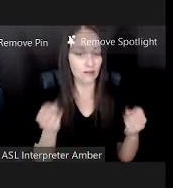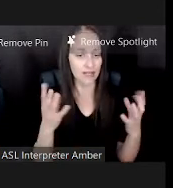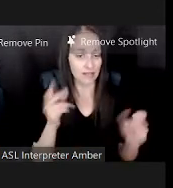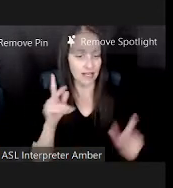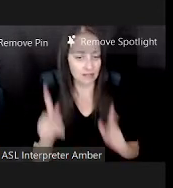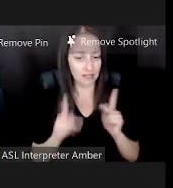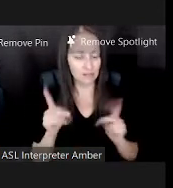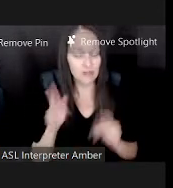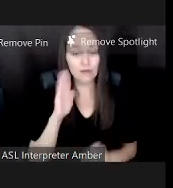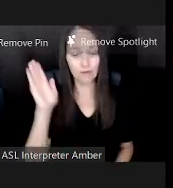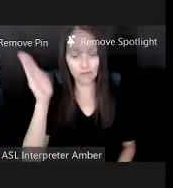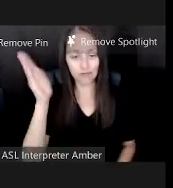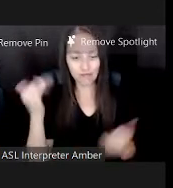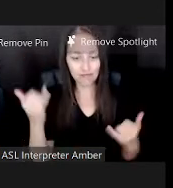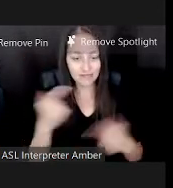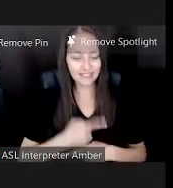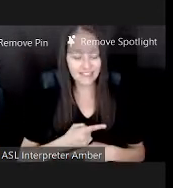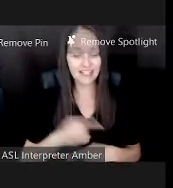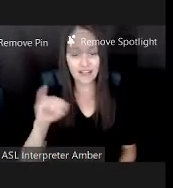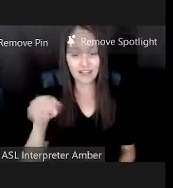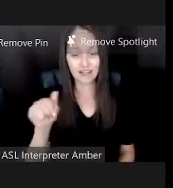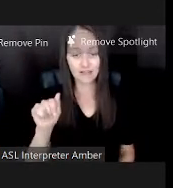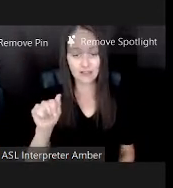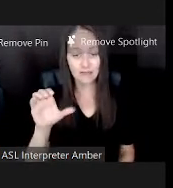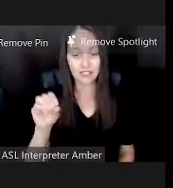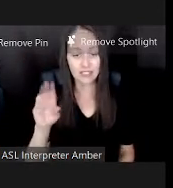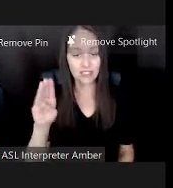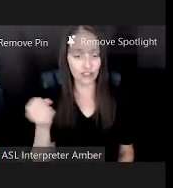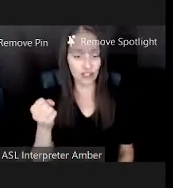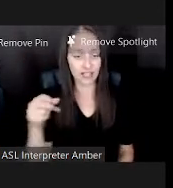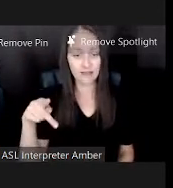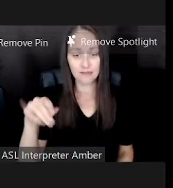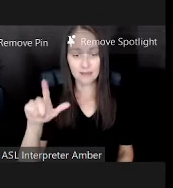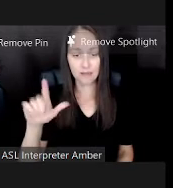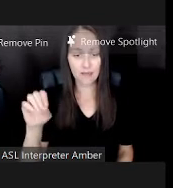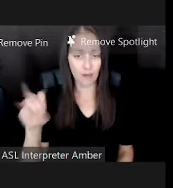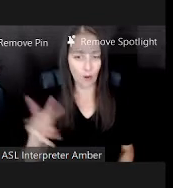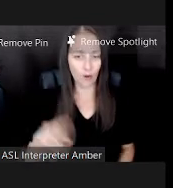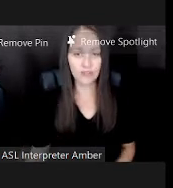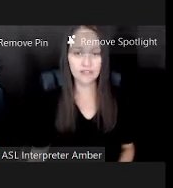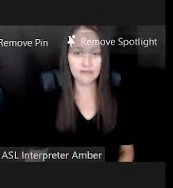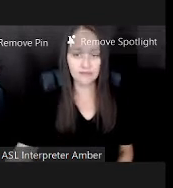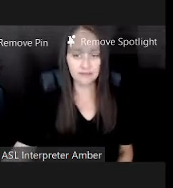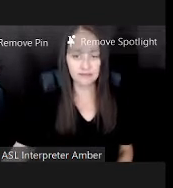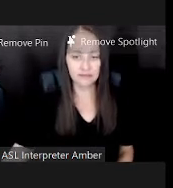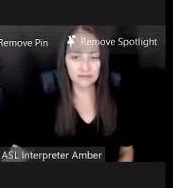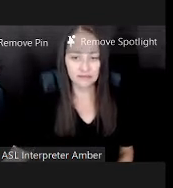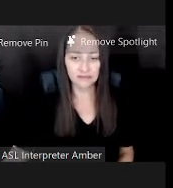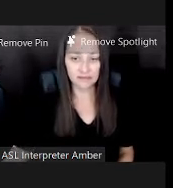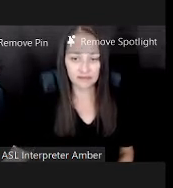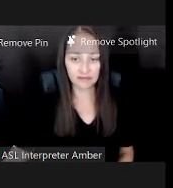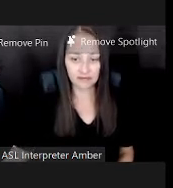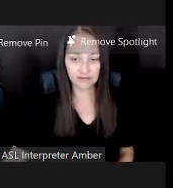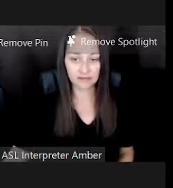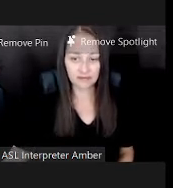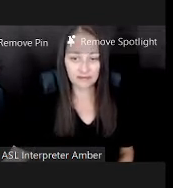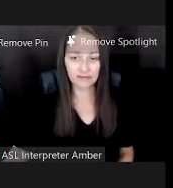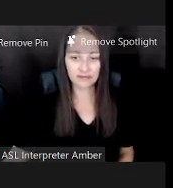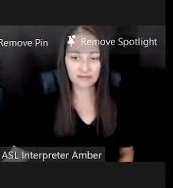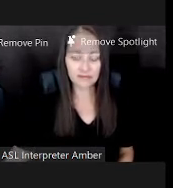day in Jacob's Pillow. These are the people who literally, when I was a young artistic